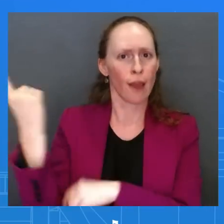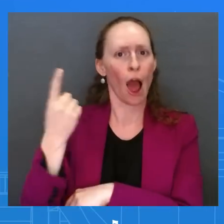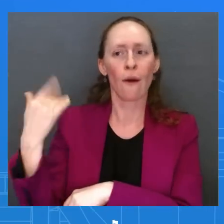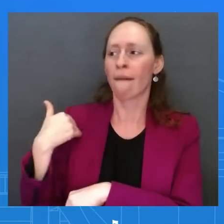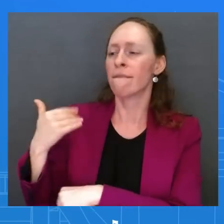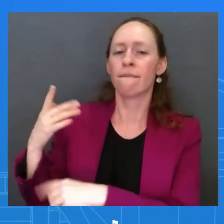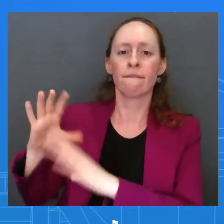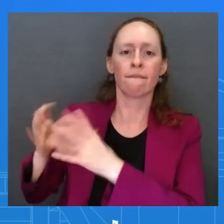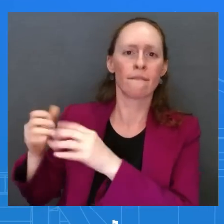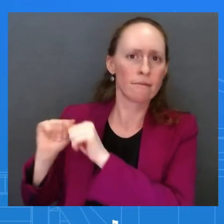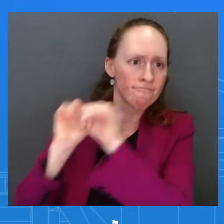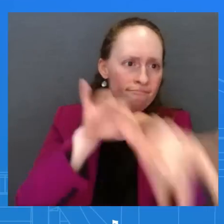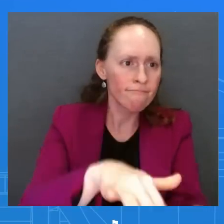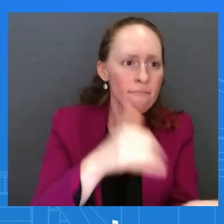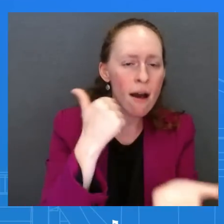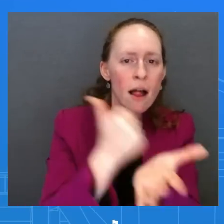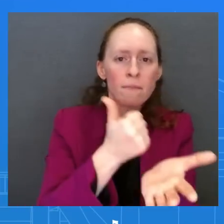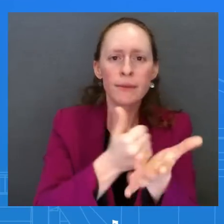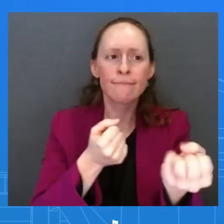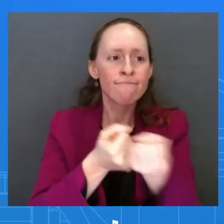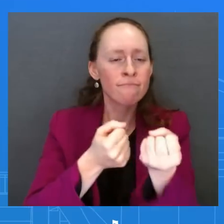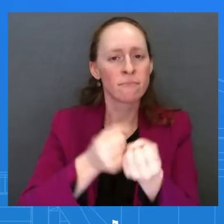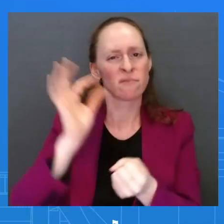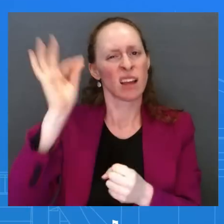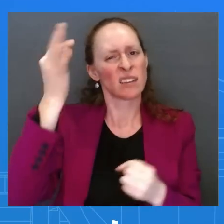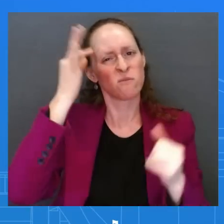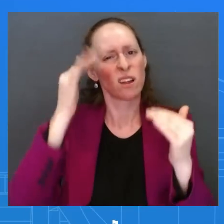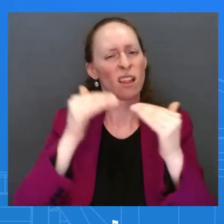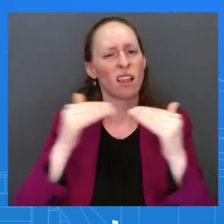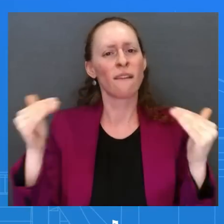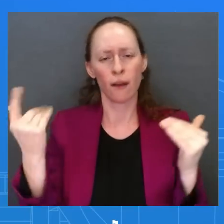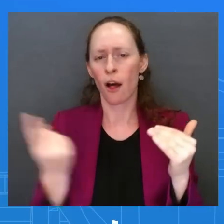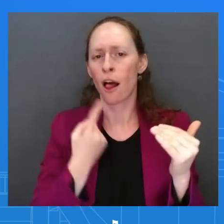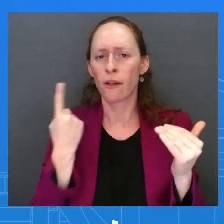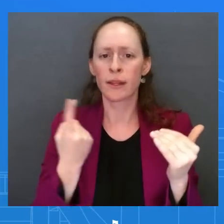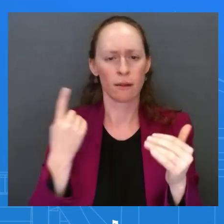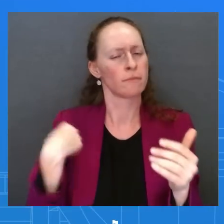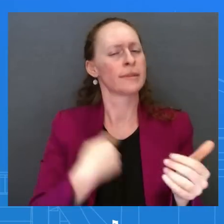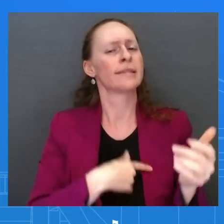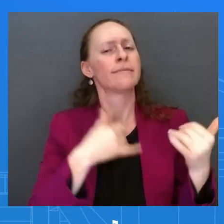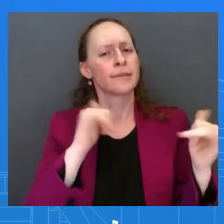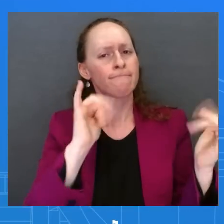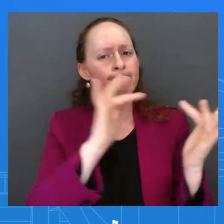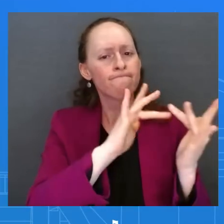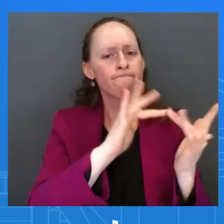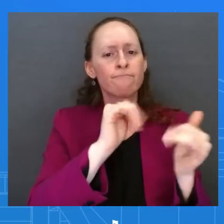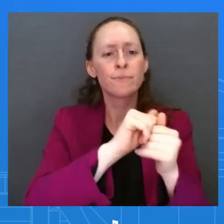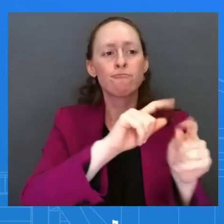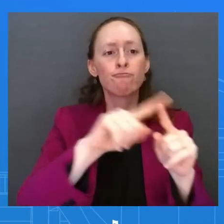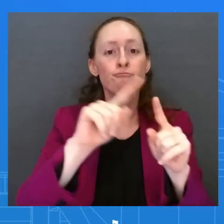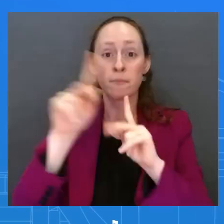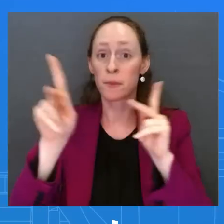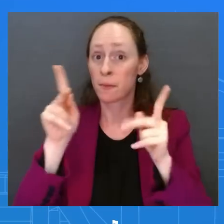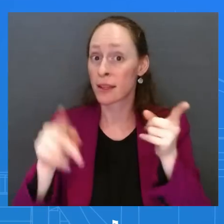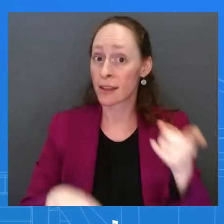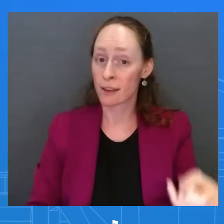And certainly, we are in regular communications with government officials on the ground. On the heels of this and